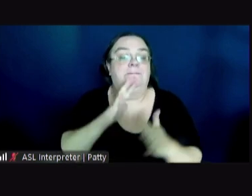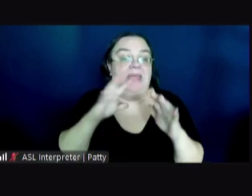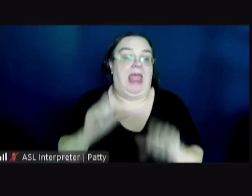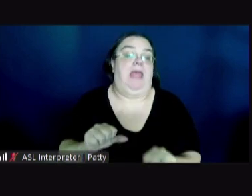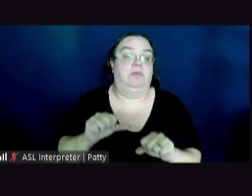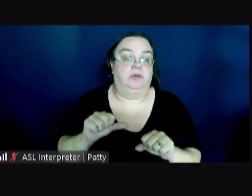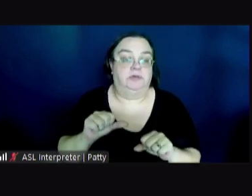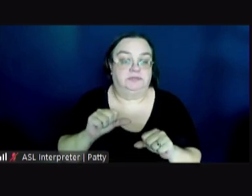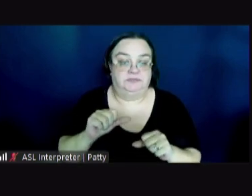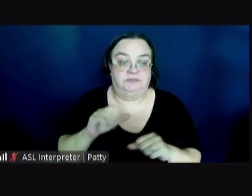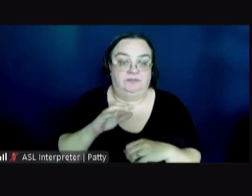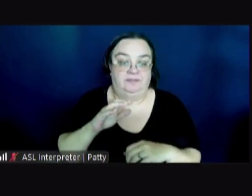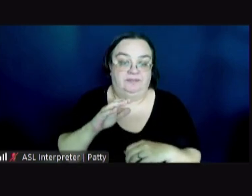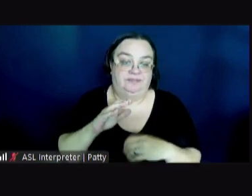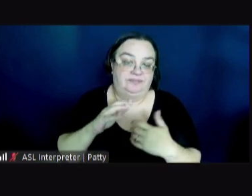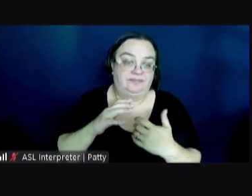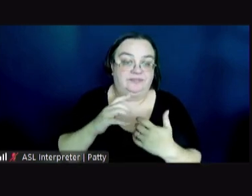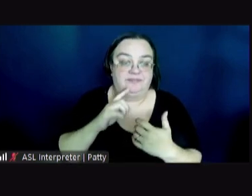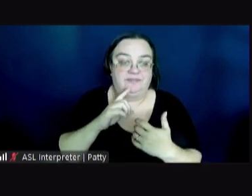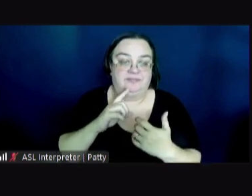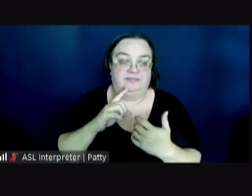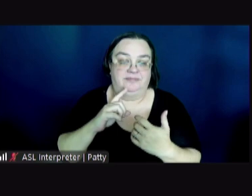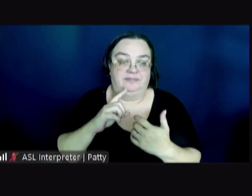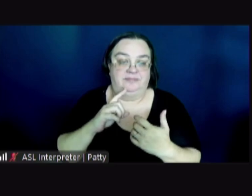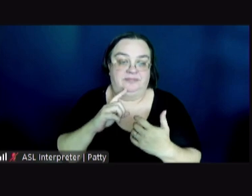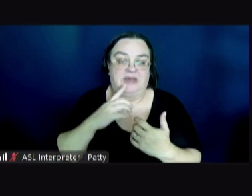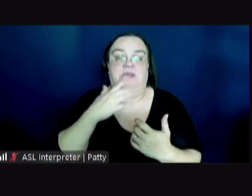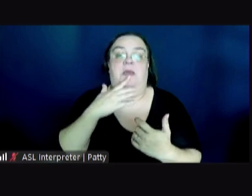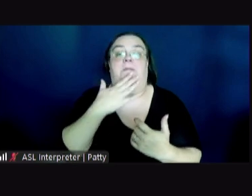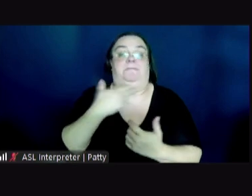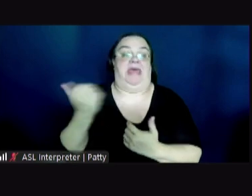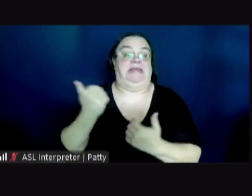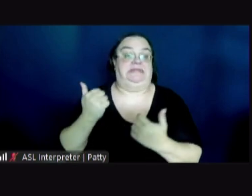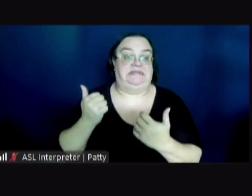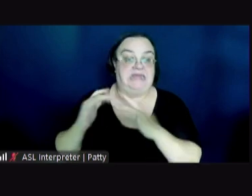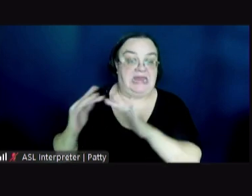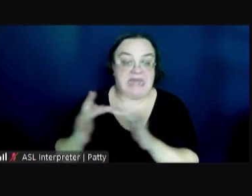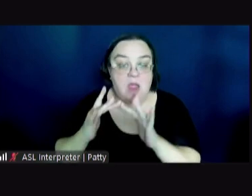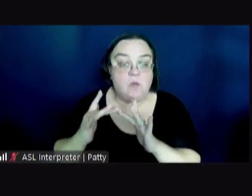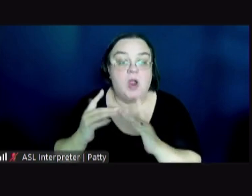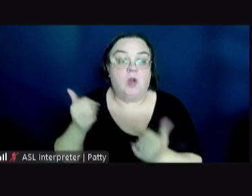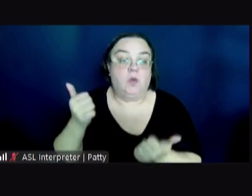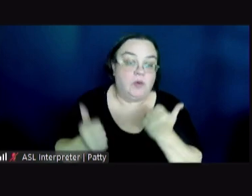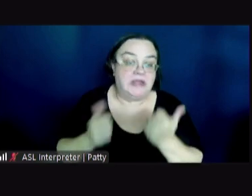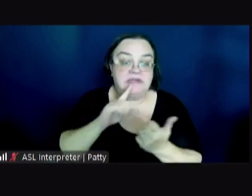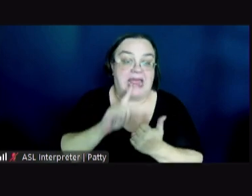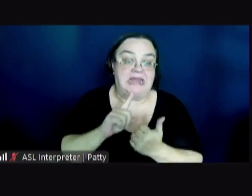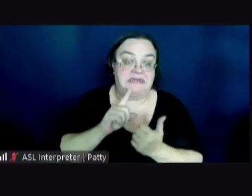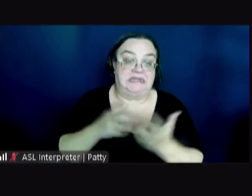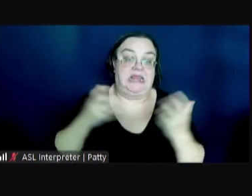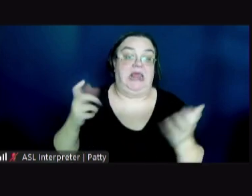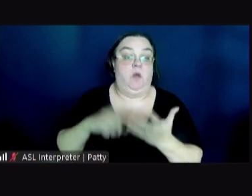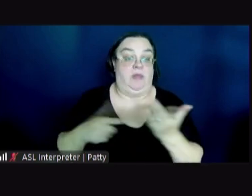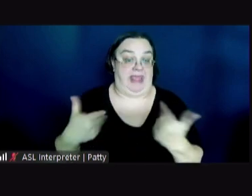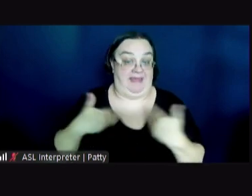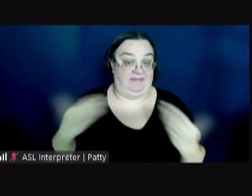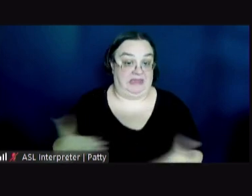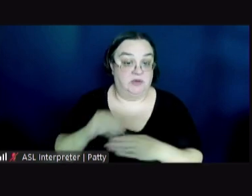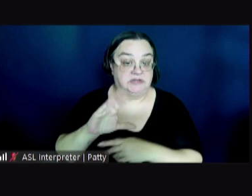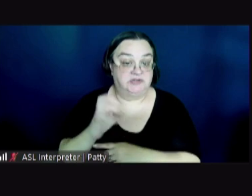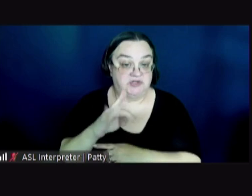is actually a lot of what we have here in Cheverly. So I will, again, June 29th, customer